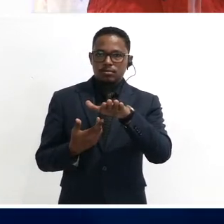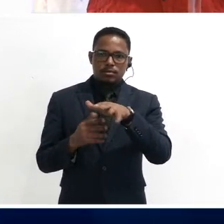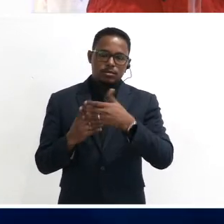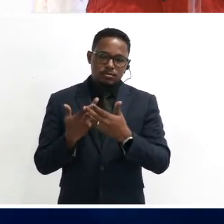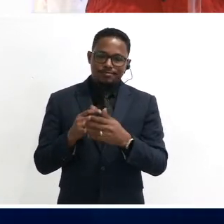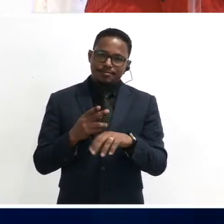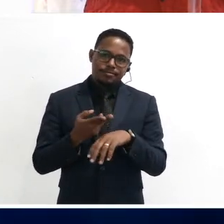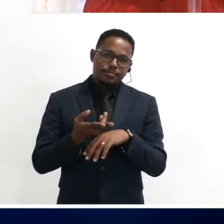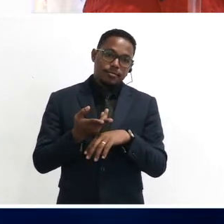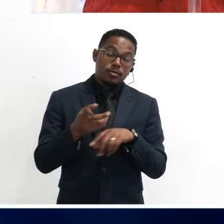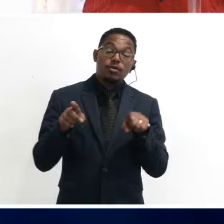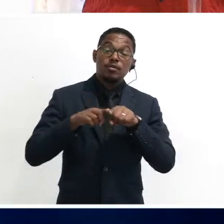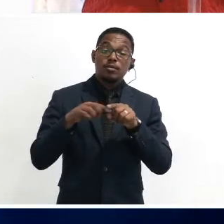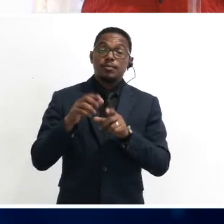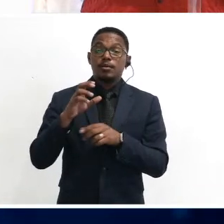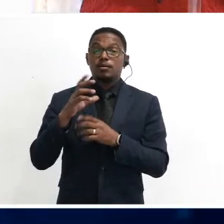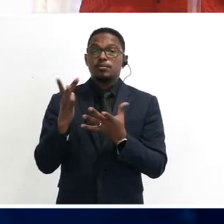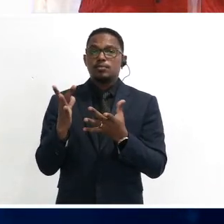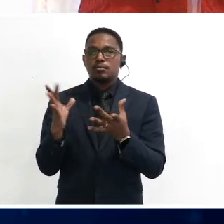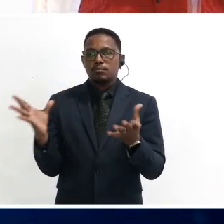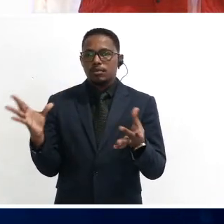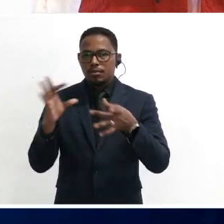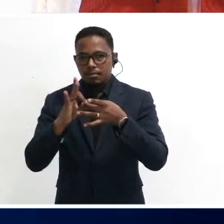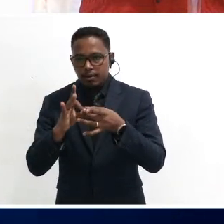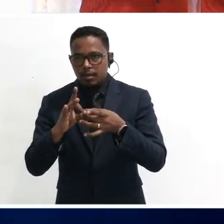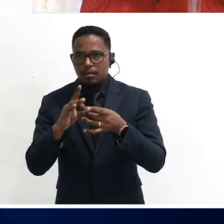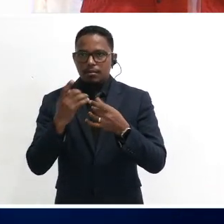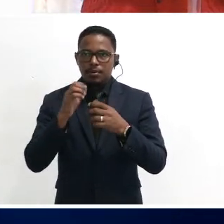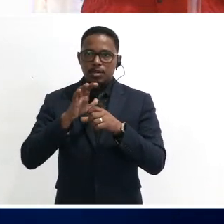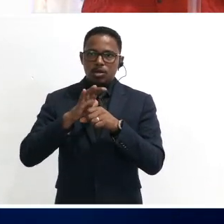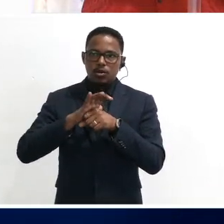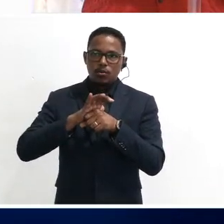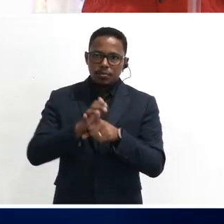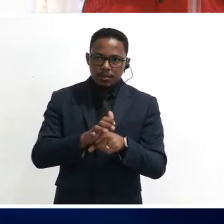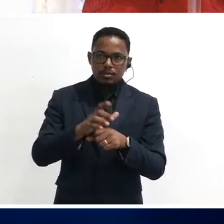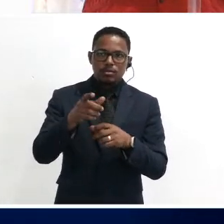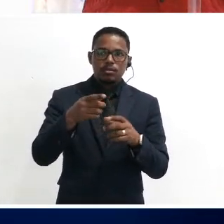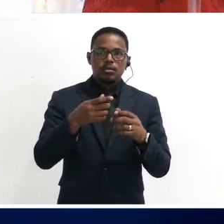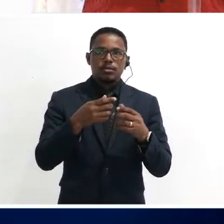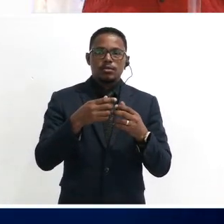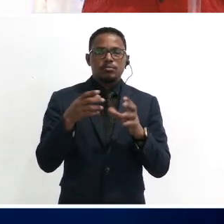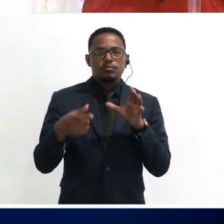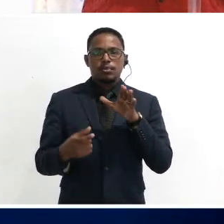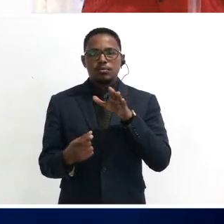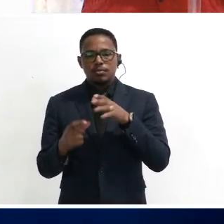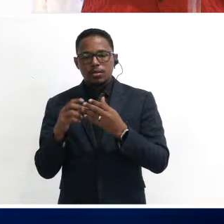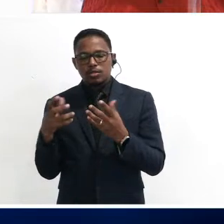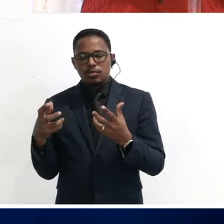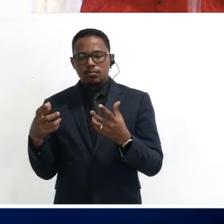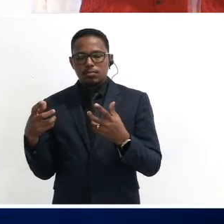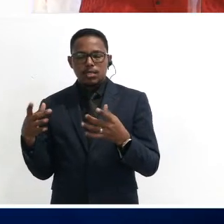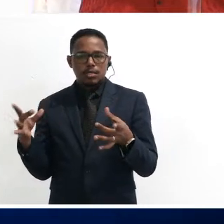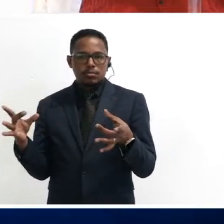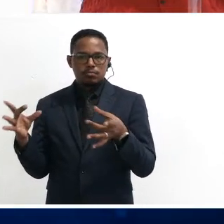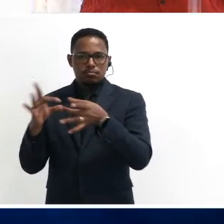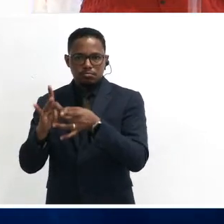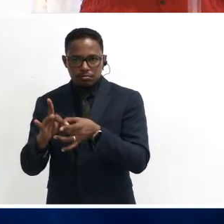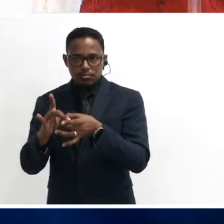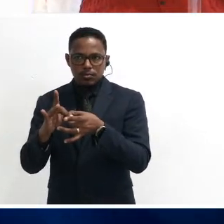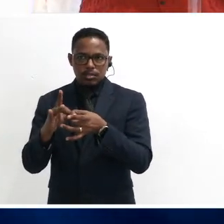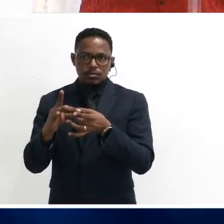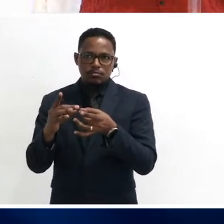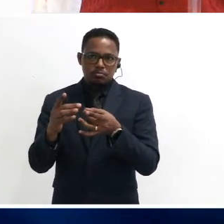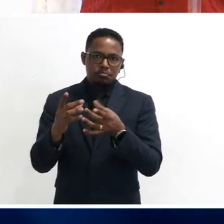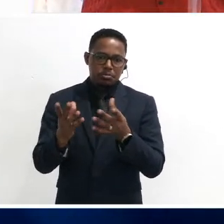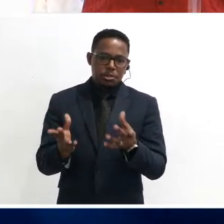now hybrid bonding. With really hybrid bonding, maybe the only technology we can see today that's